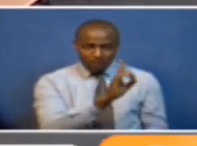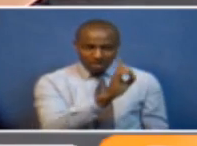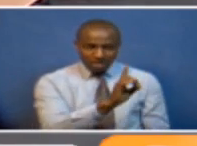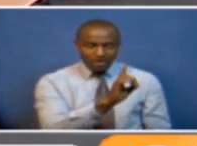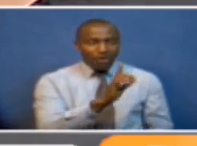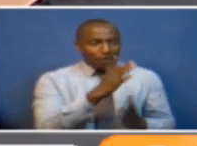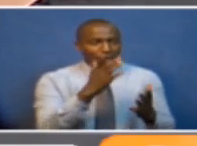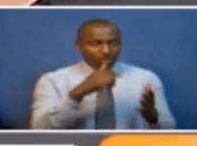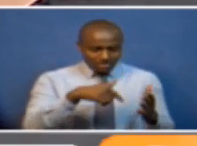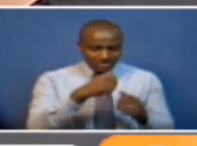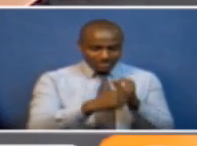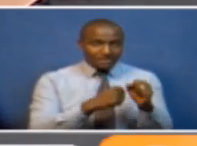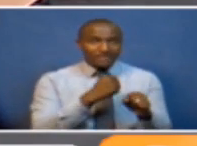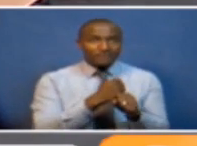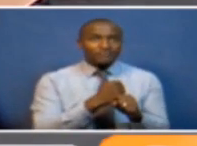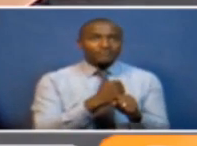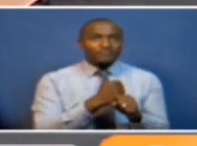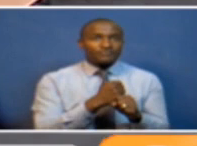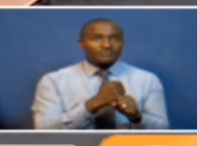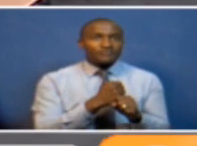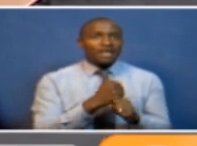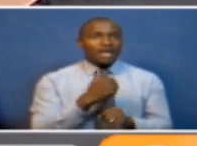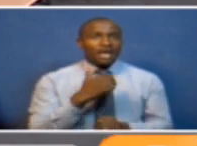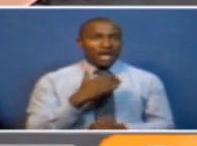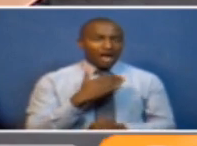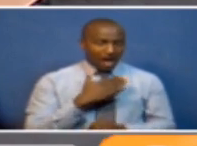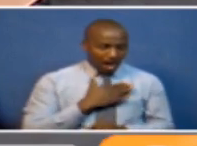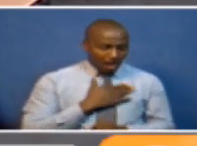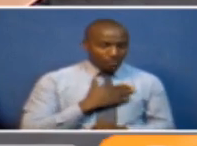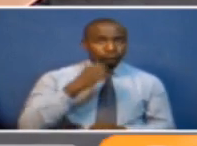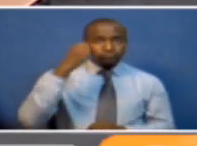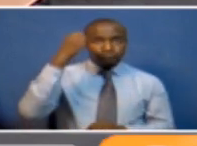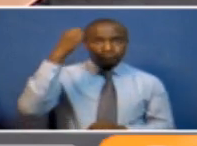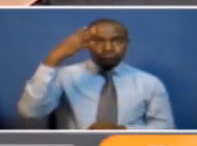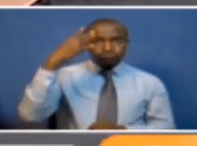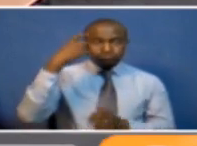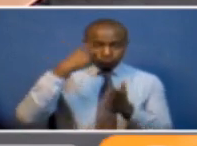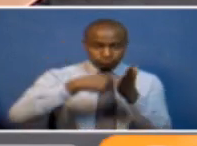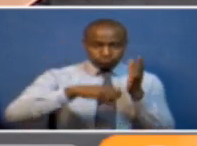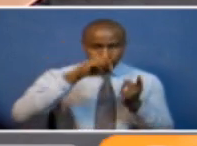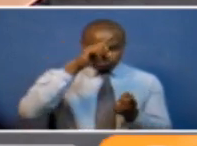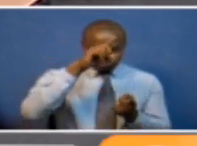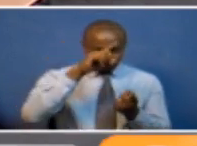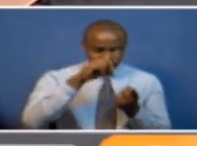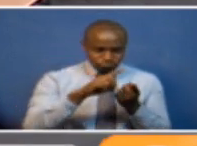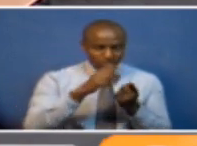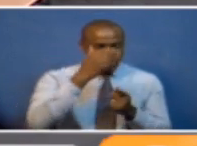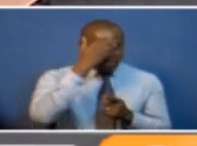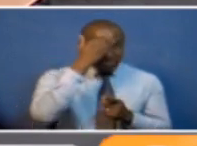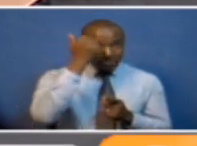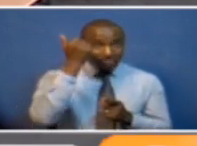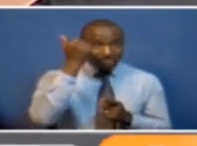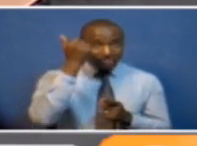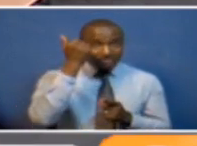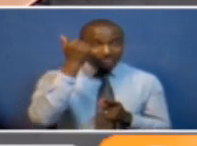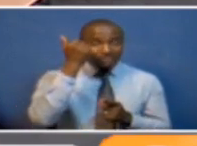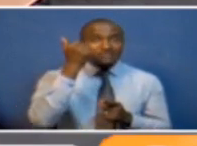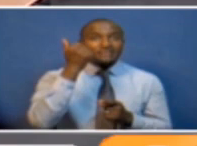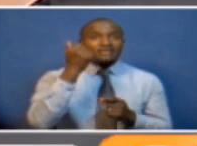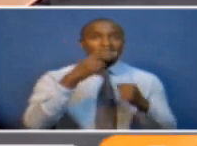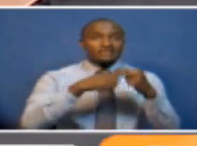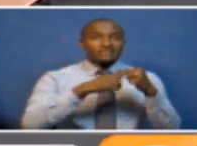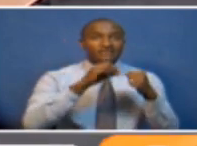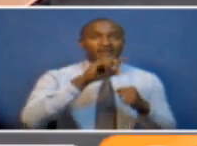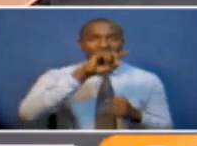end of the year, plus minus, our electricity bills will go down? Because I'm sick and tired of getting a bill for